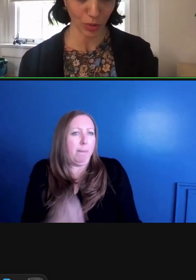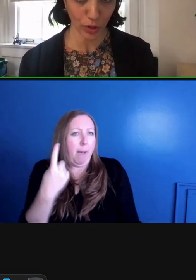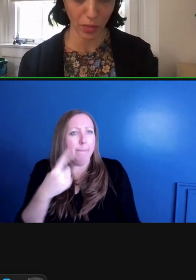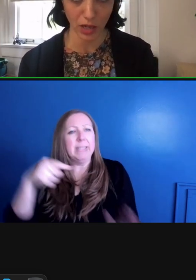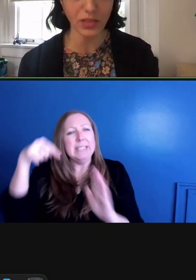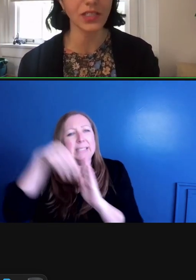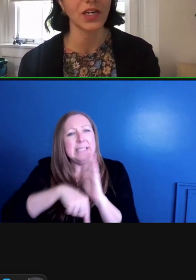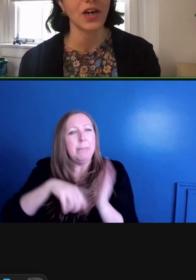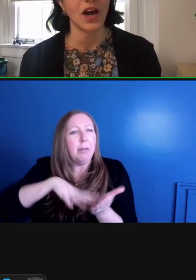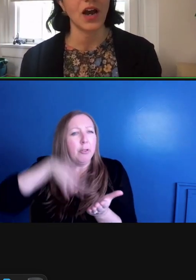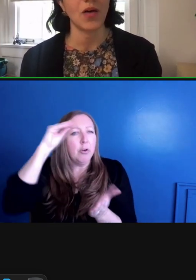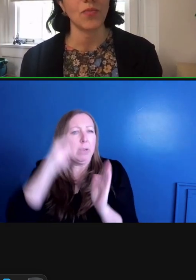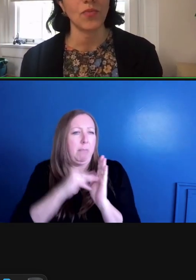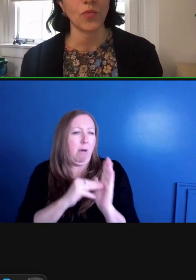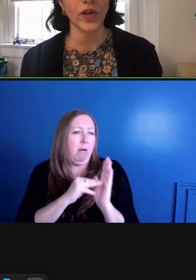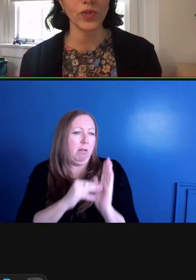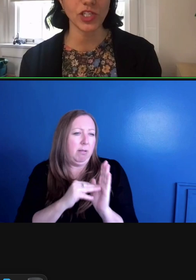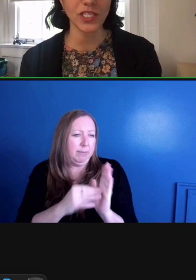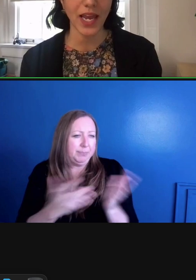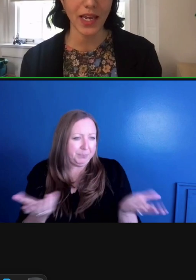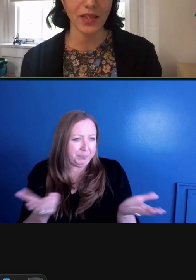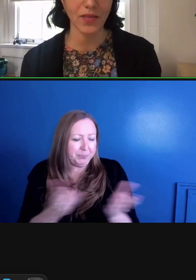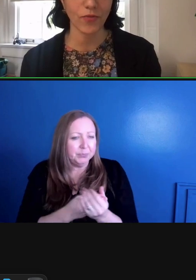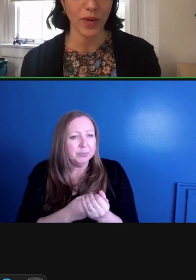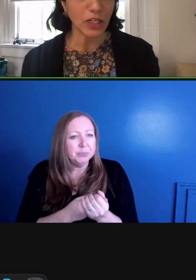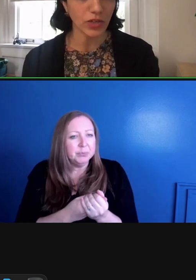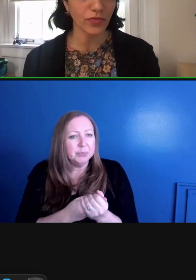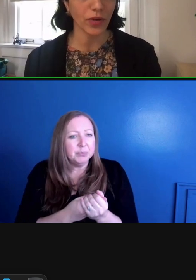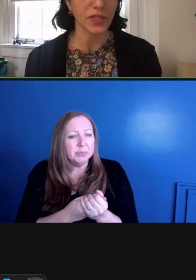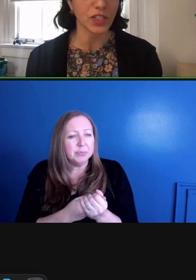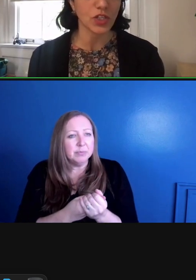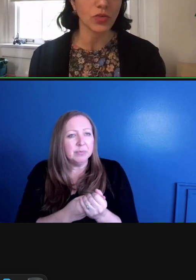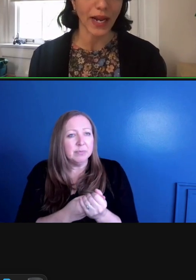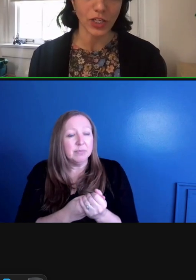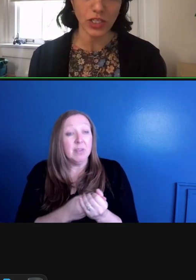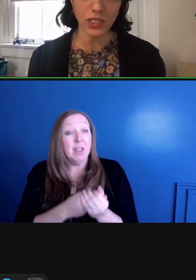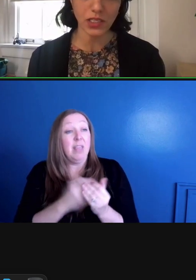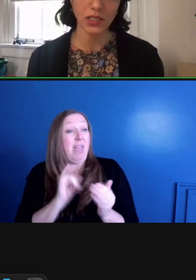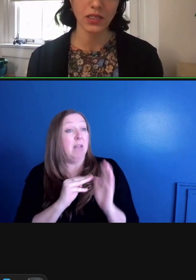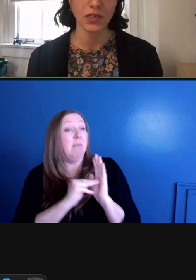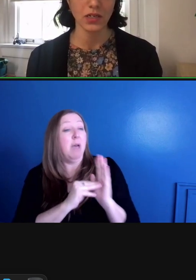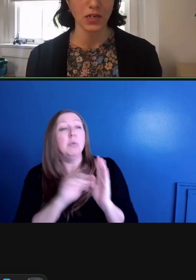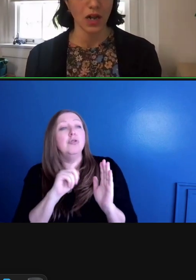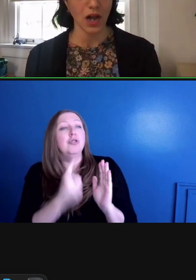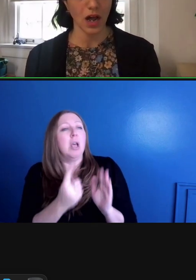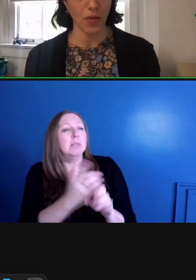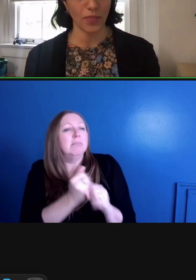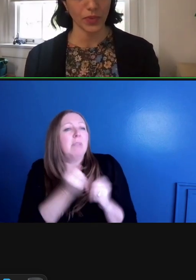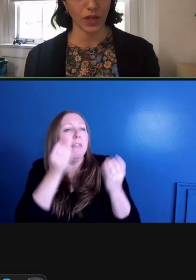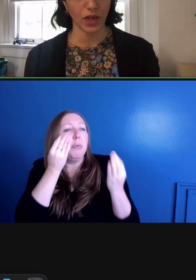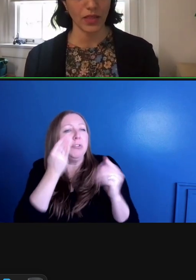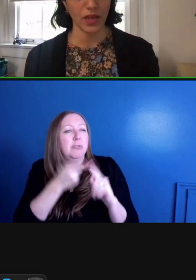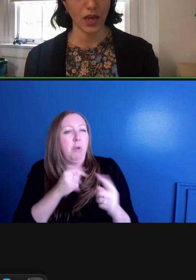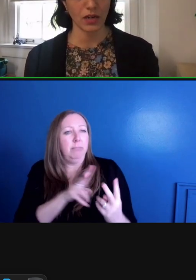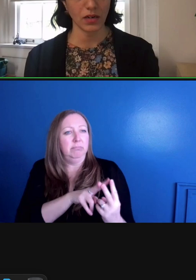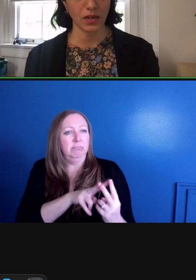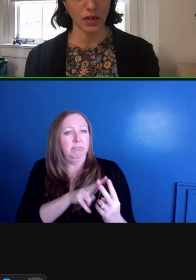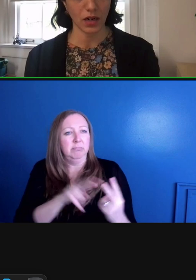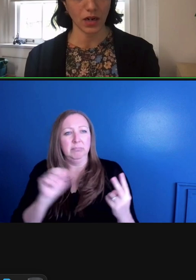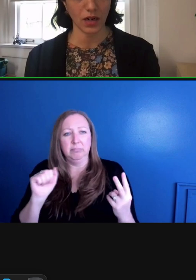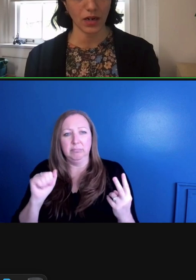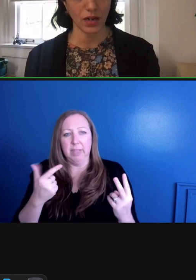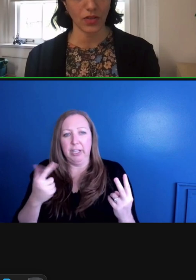like most deep learning models, where you would just take the information from these two agents, and